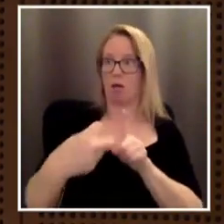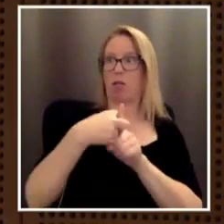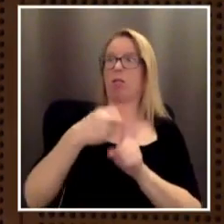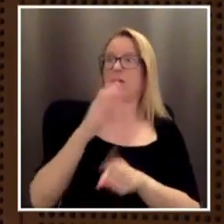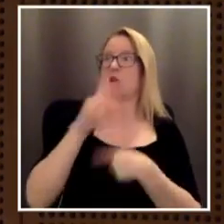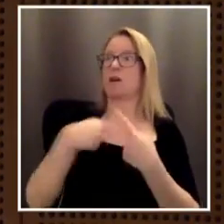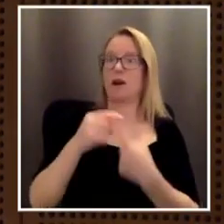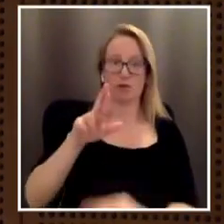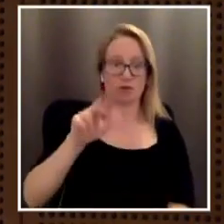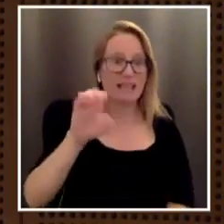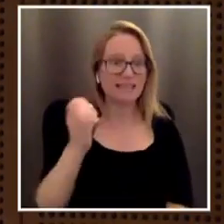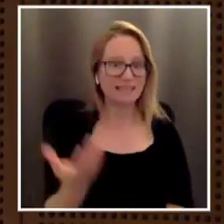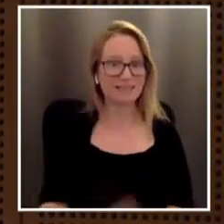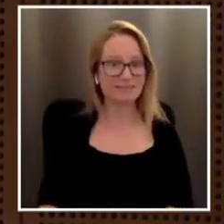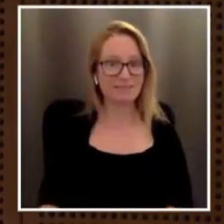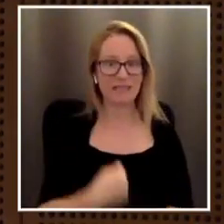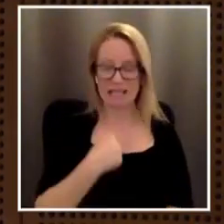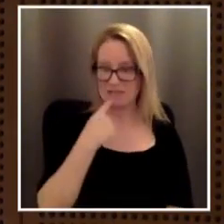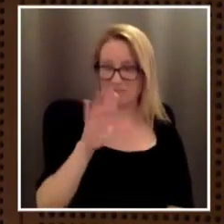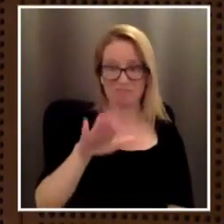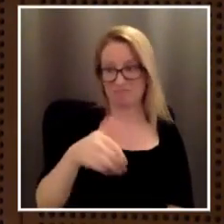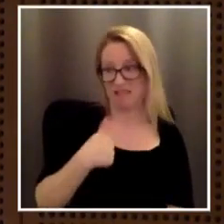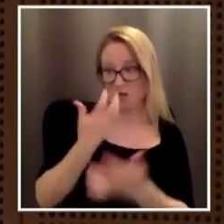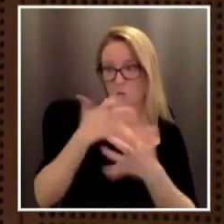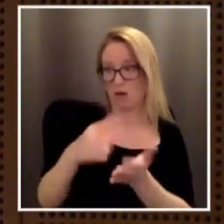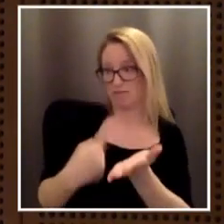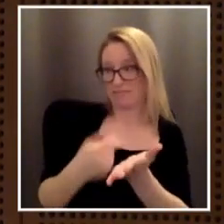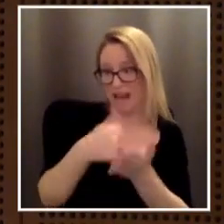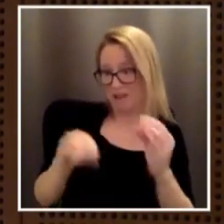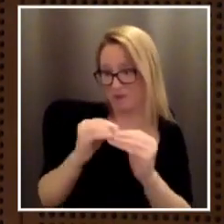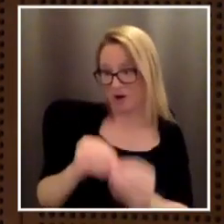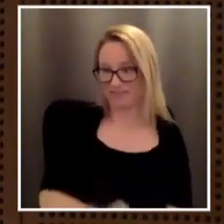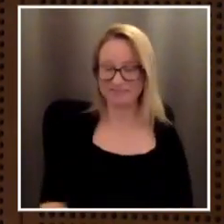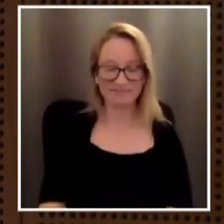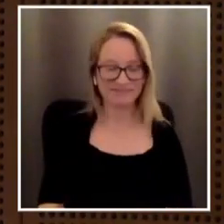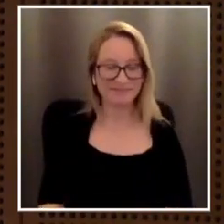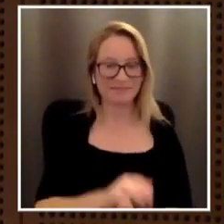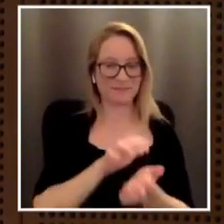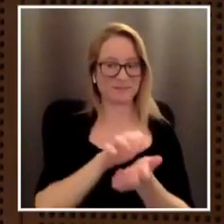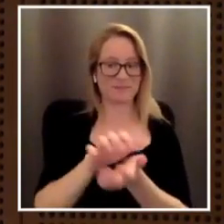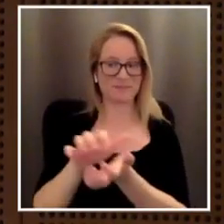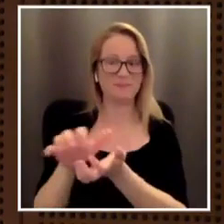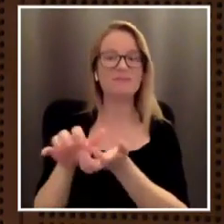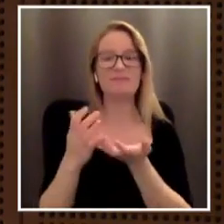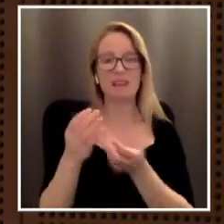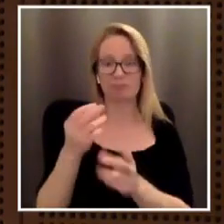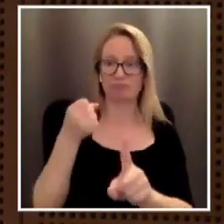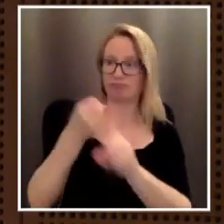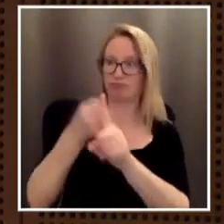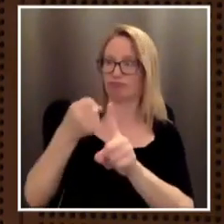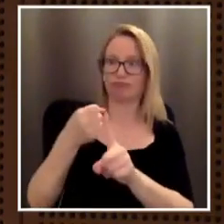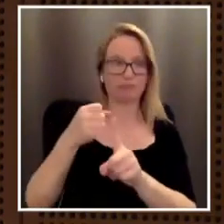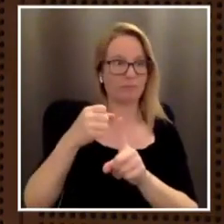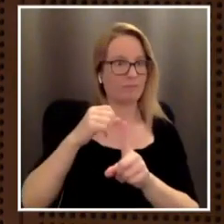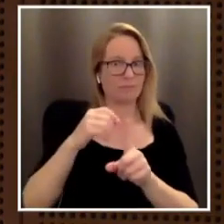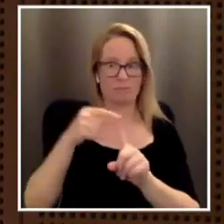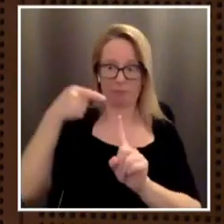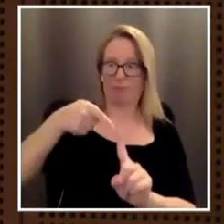race when I said I didn't want to talk about it anymore. Suddenly, that was the only thing I could be interviewed